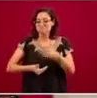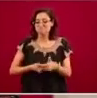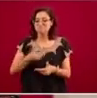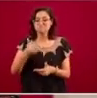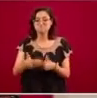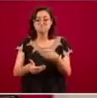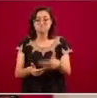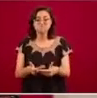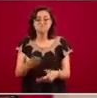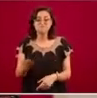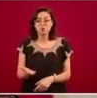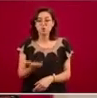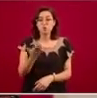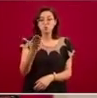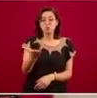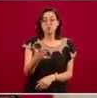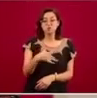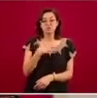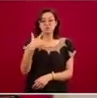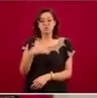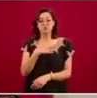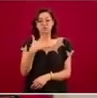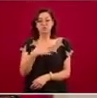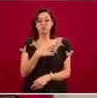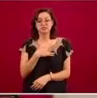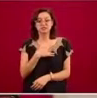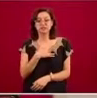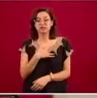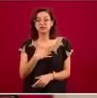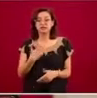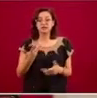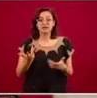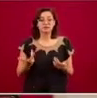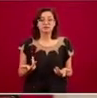as the days move forward, it is very